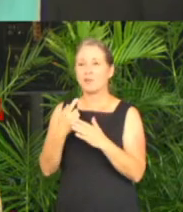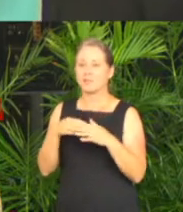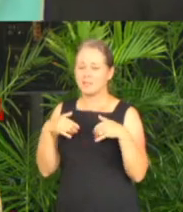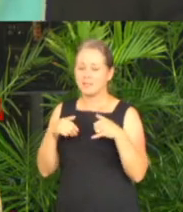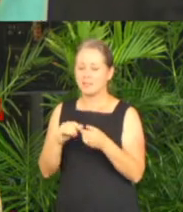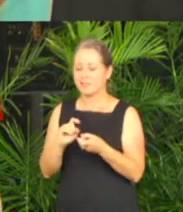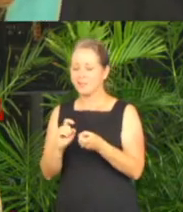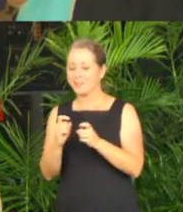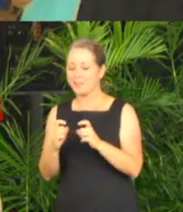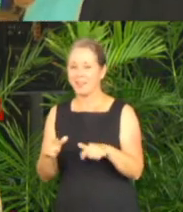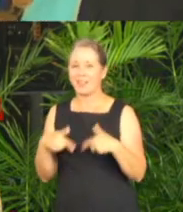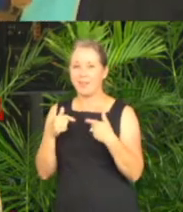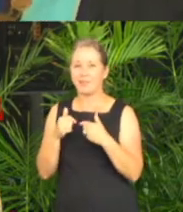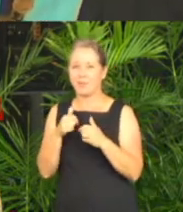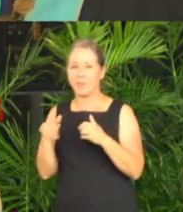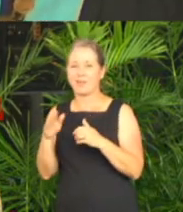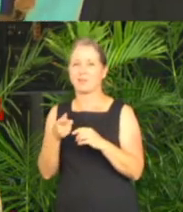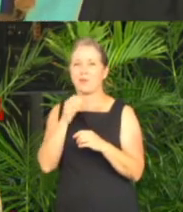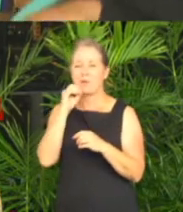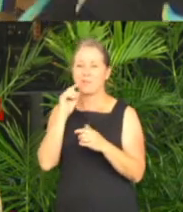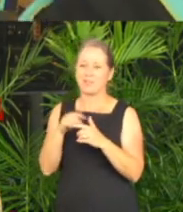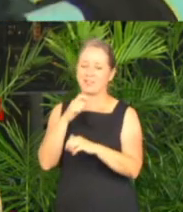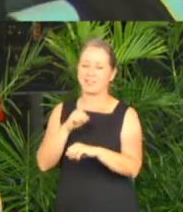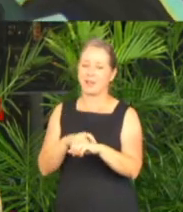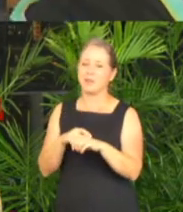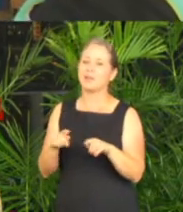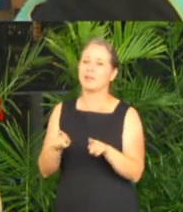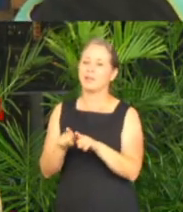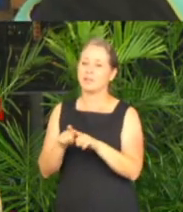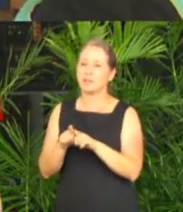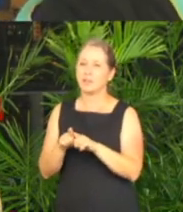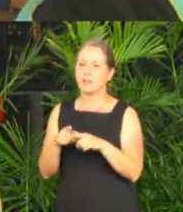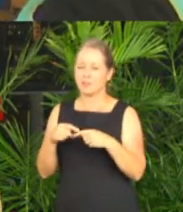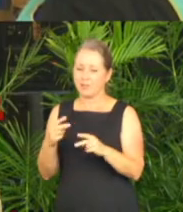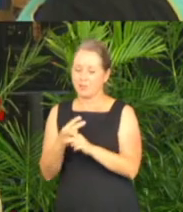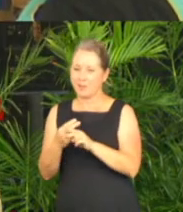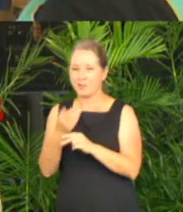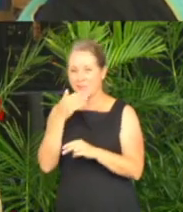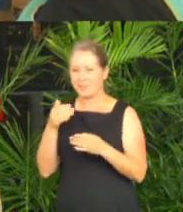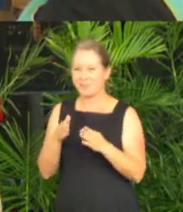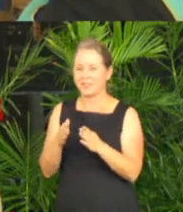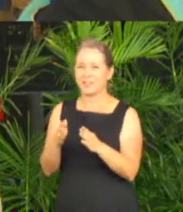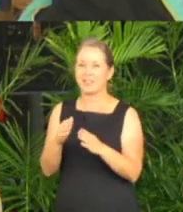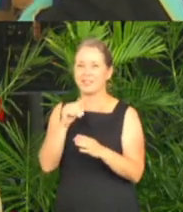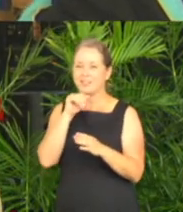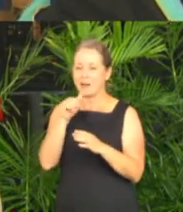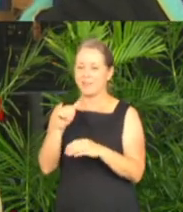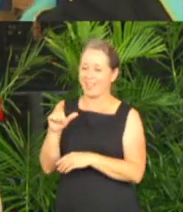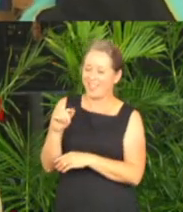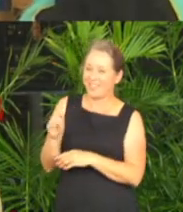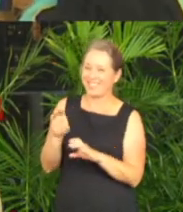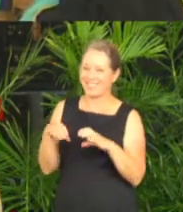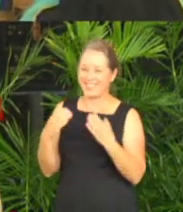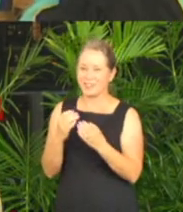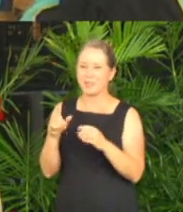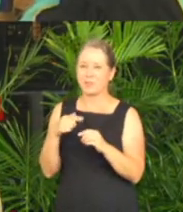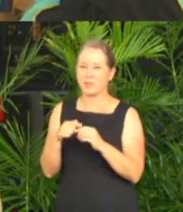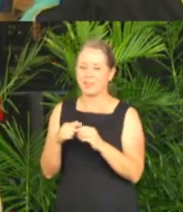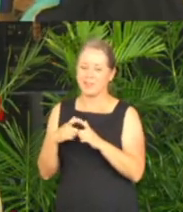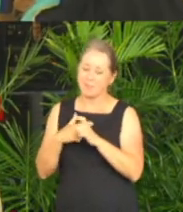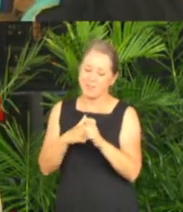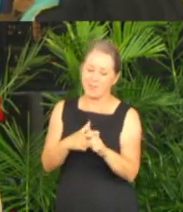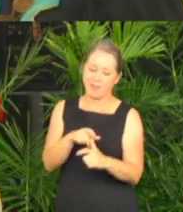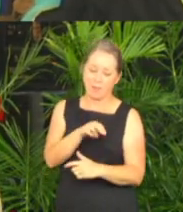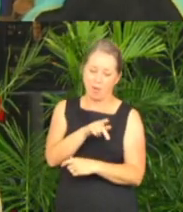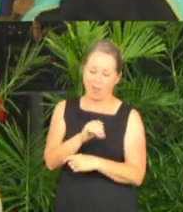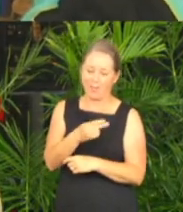still adjusting to life away from home for the first time, as well as attempting to figure out the best route to not be late for our class when sprinting from Pollard Hall